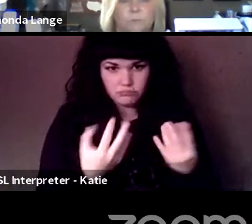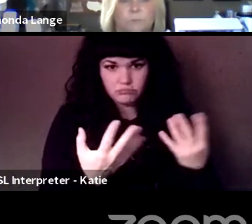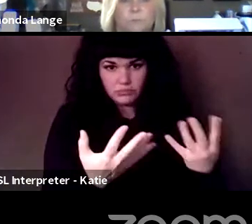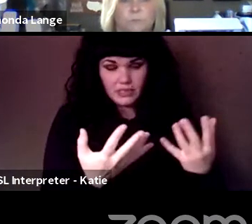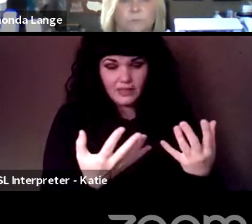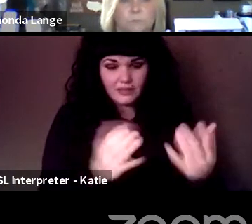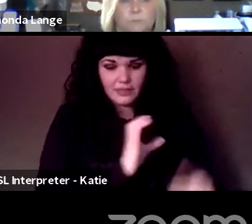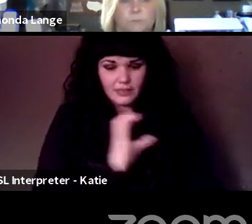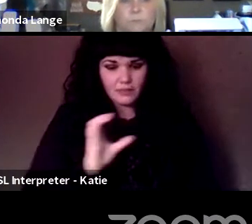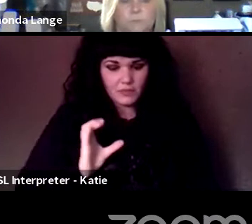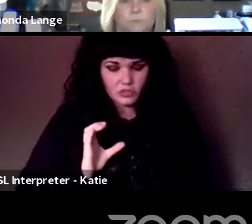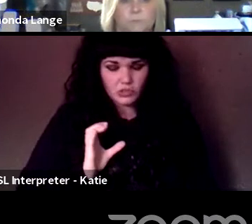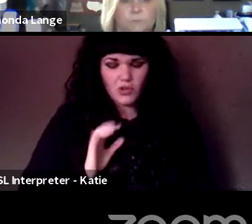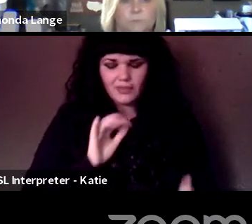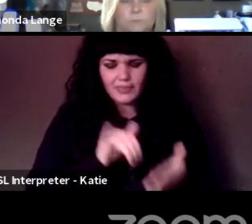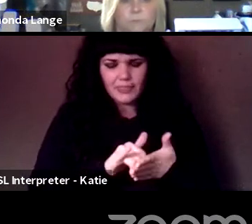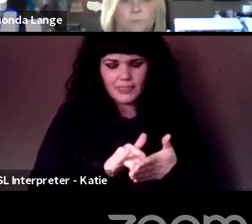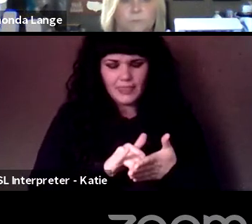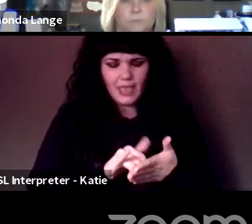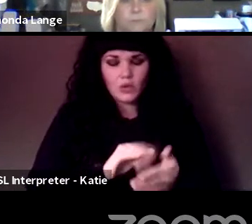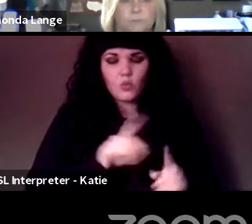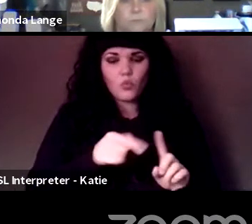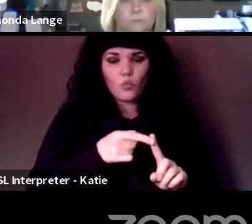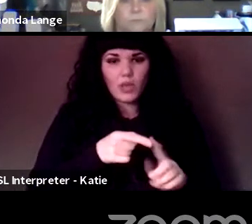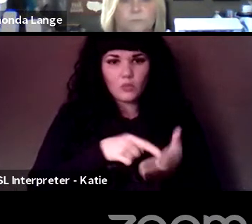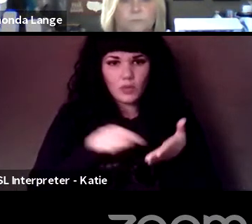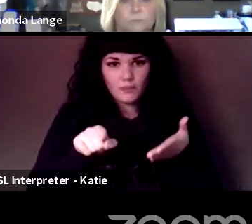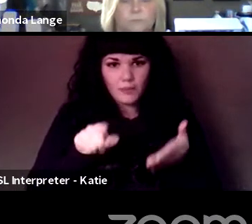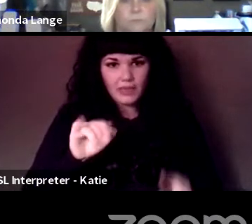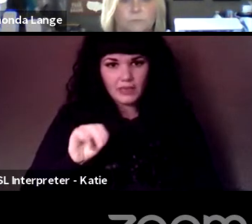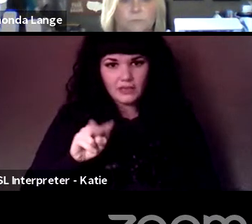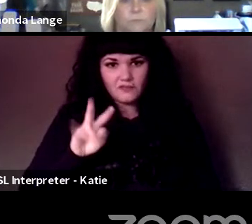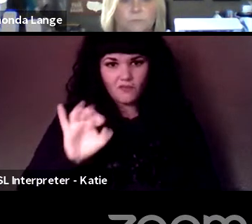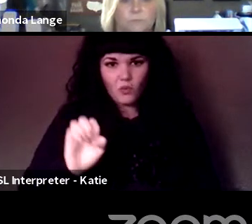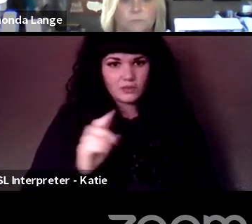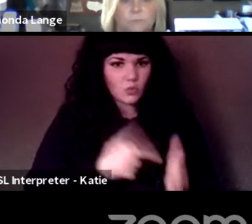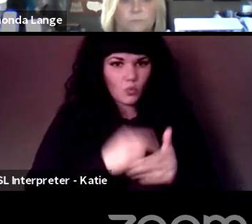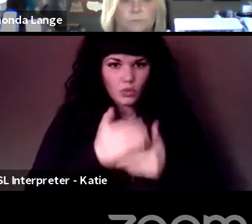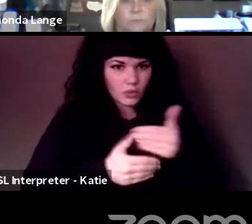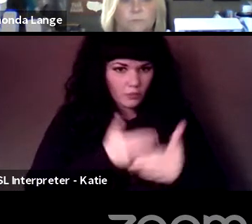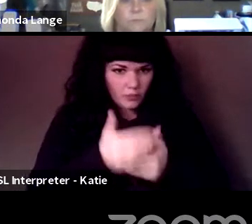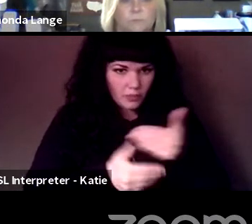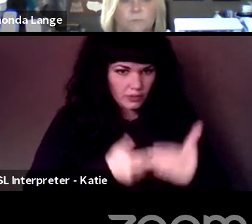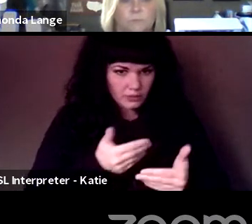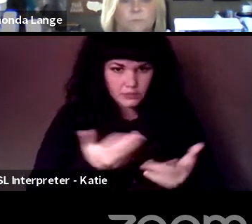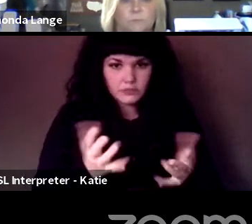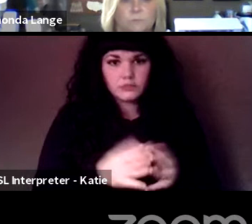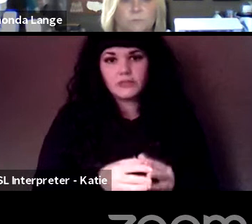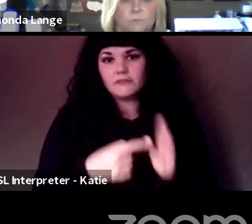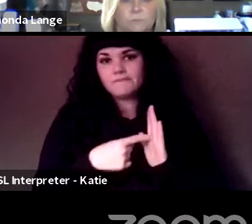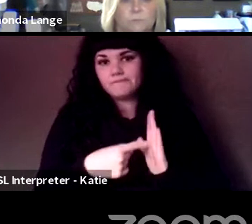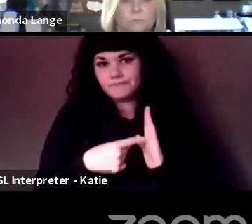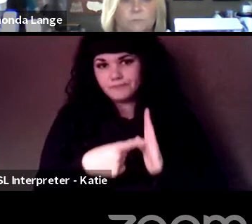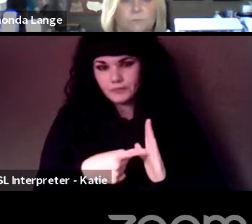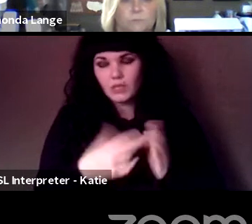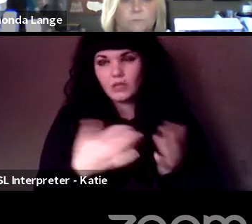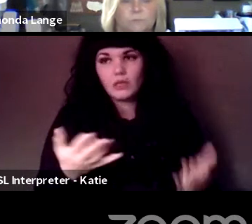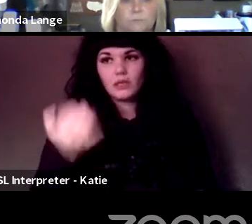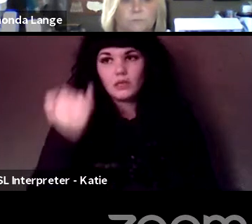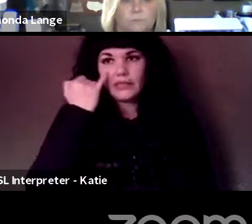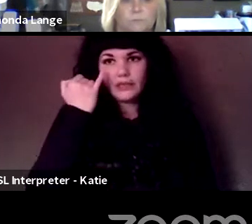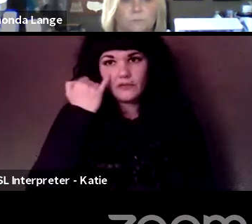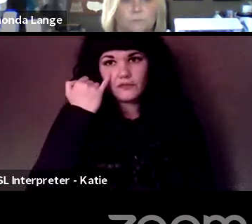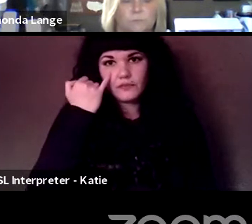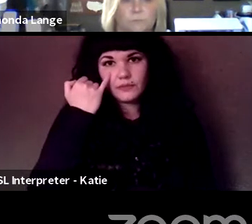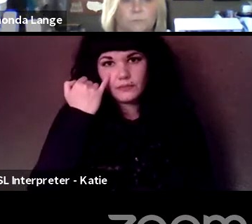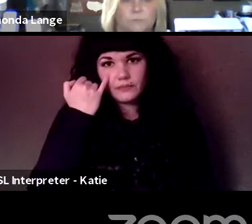that takes place when our invoices are paid and when we consider those invoices. So for example, if it